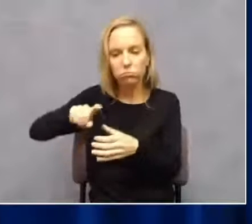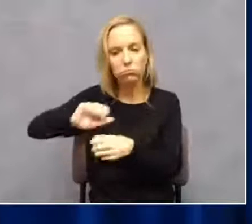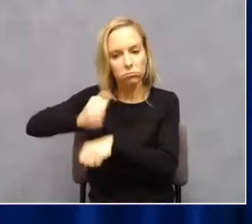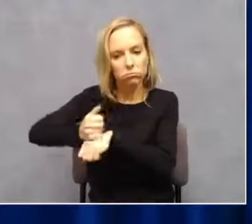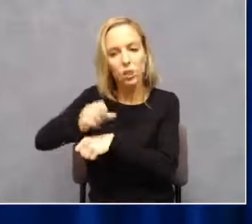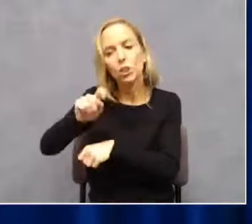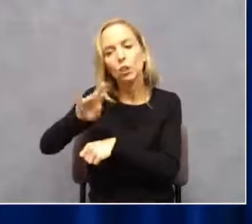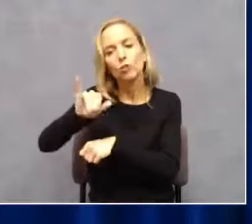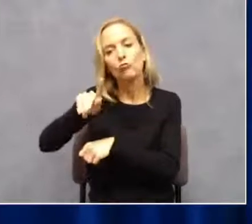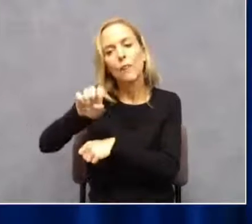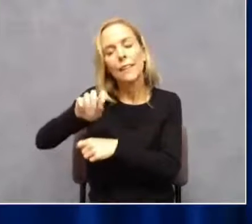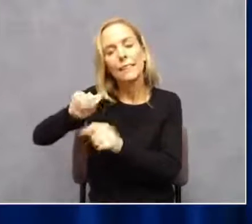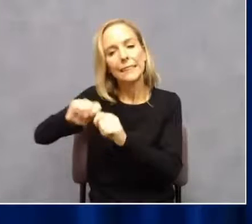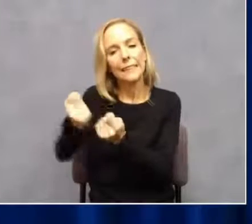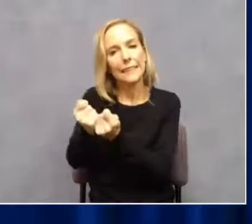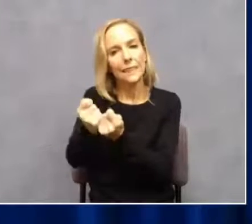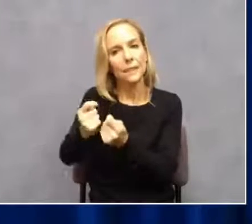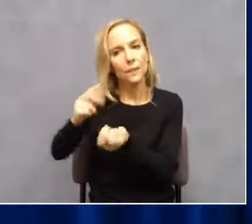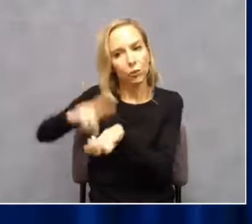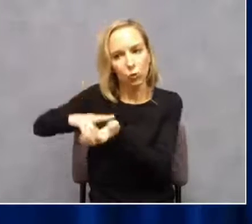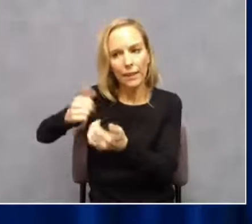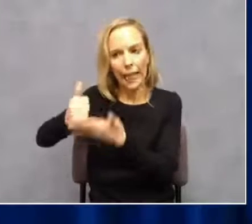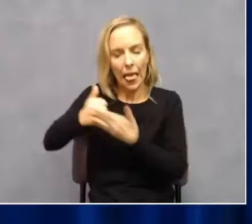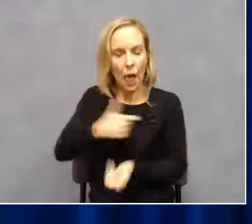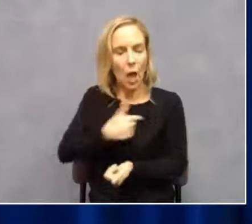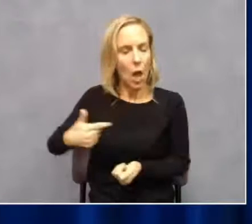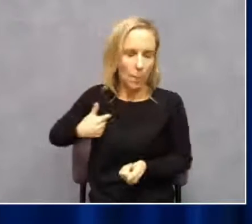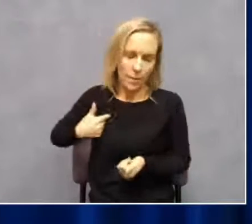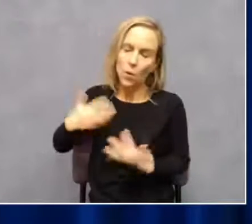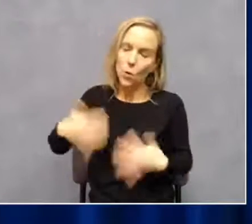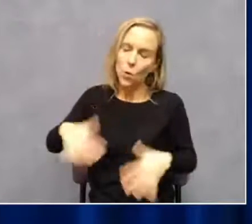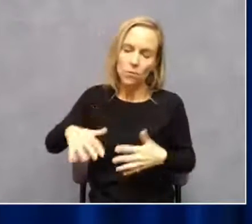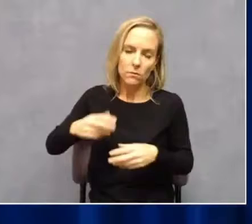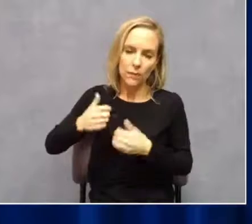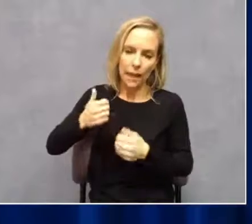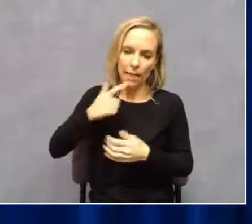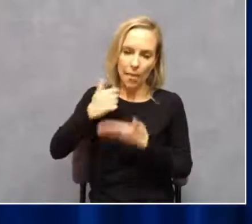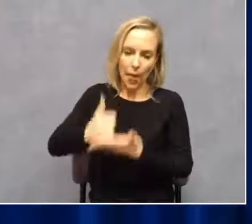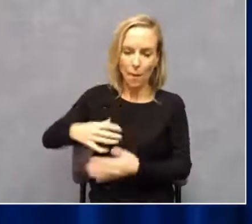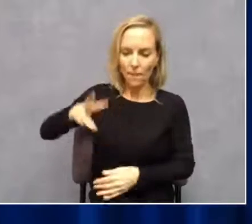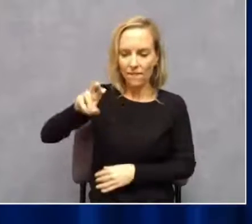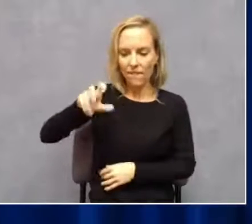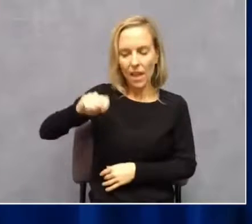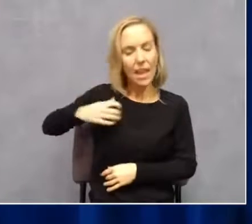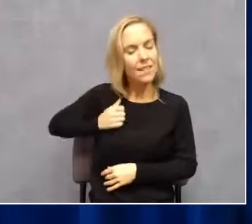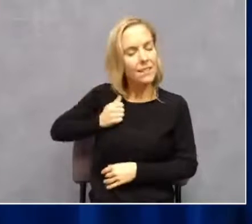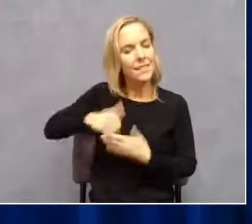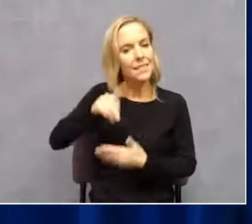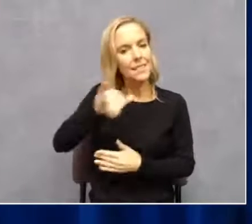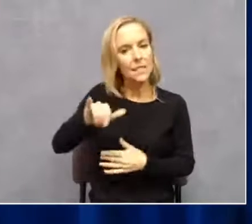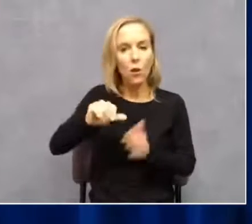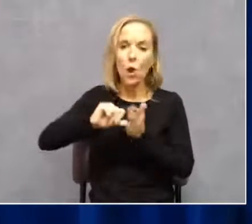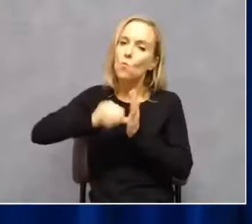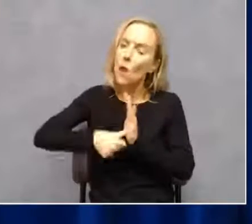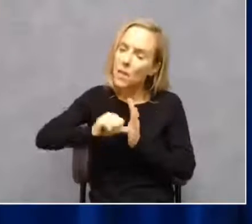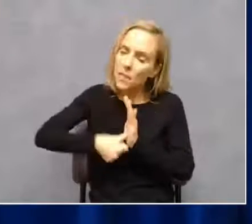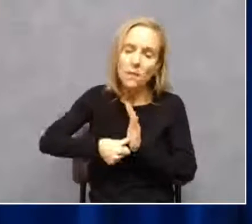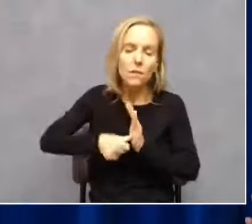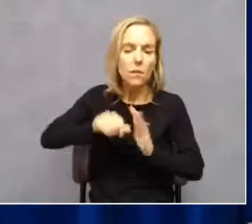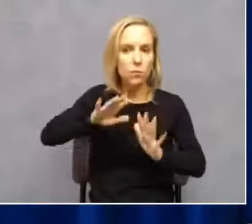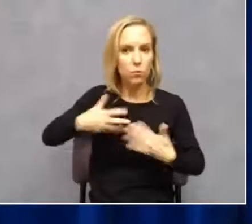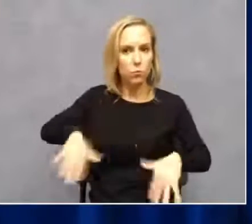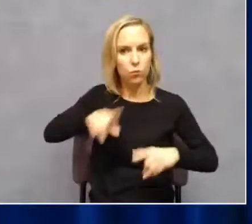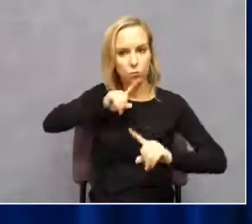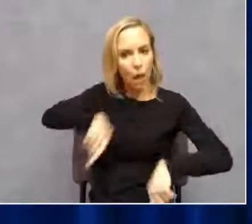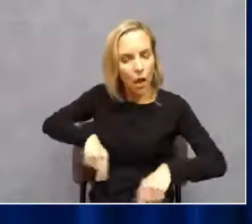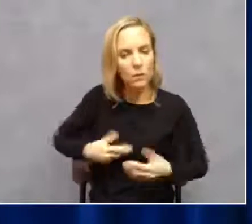Kentucky. It's a very, very impressive response. So with that, the folks in these long-term